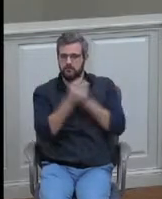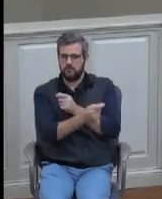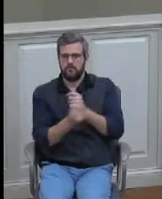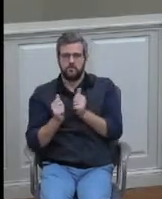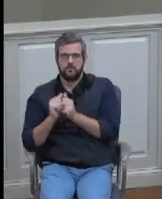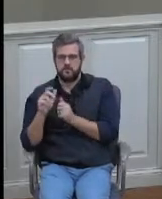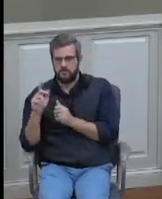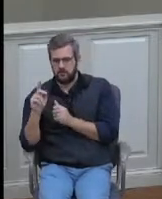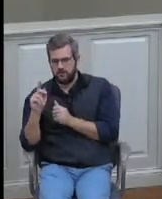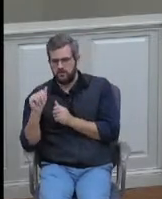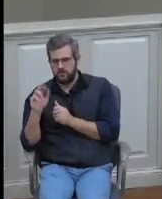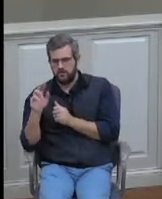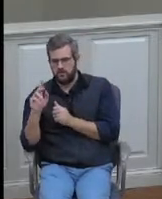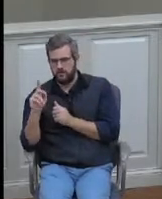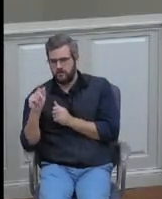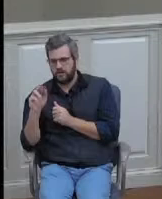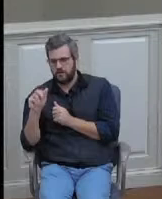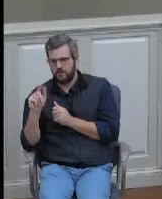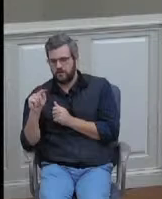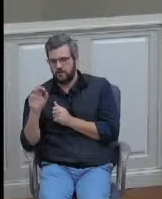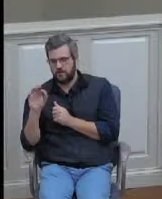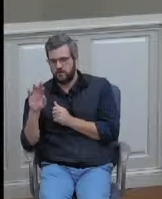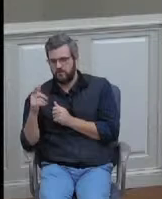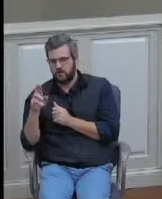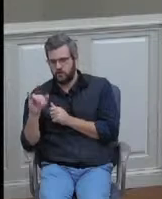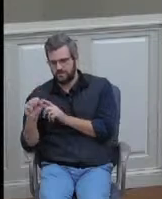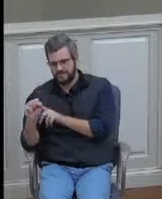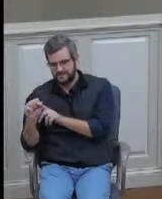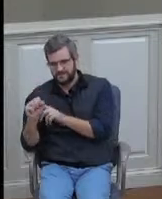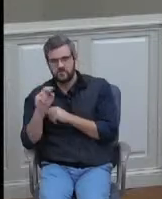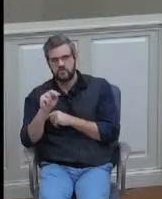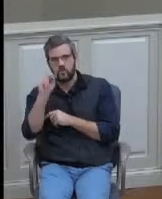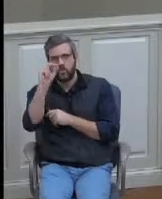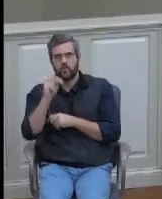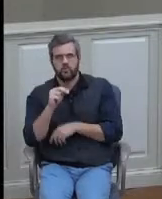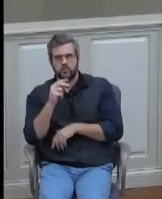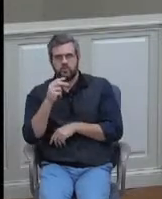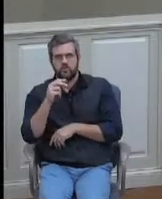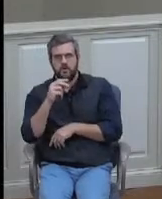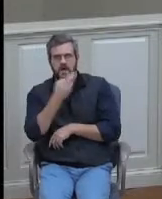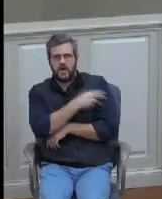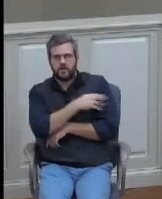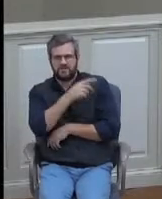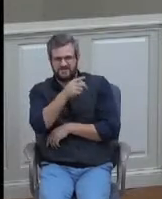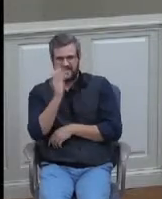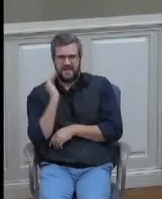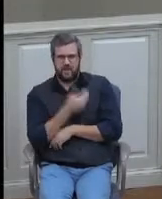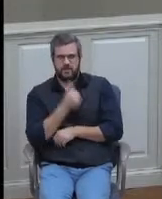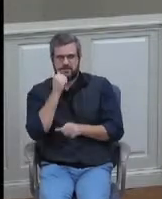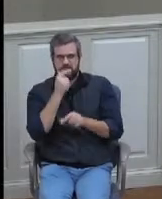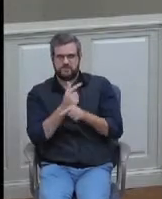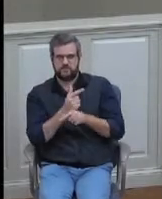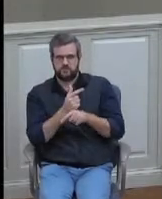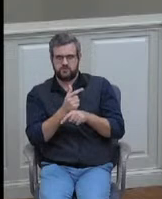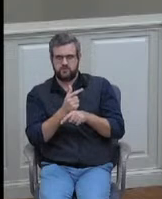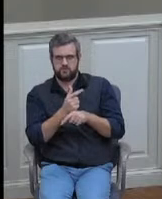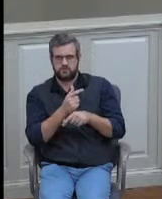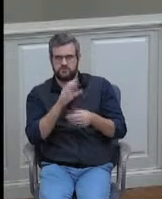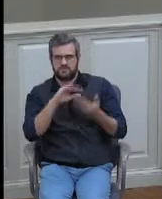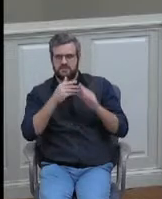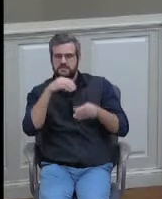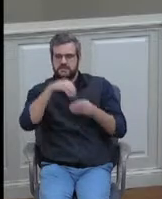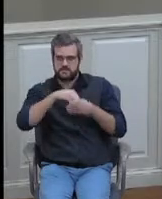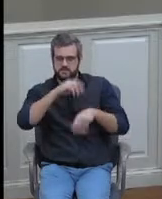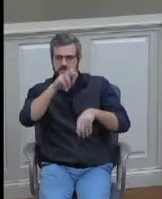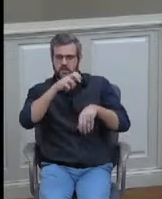Carrickfergus, Northern Ireland, our sister city. And whereas Liz Orndorff was instrumental in initiating and